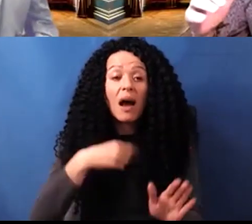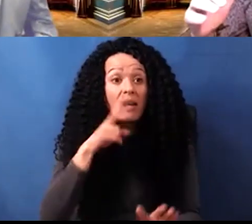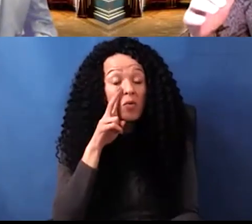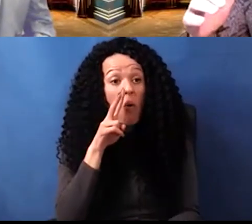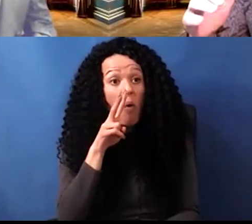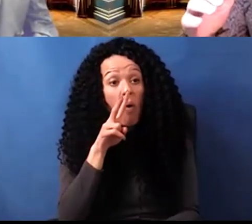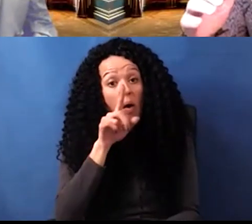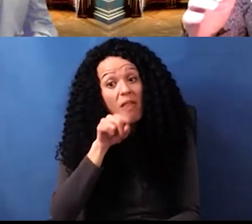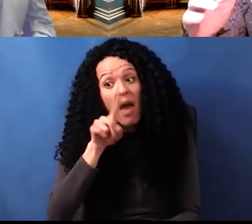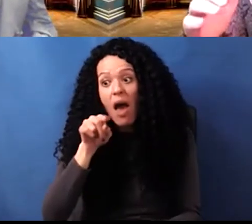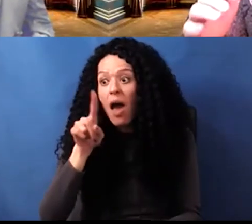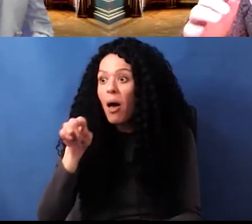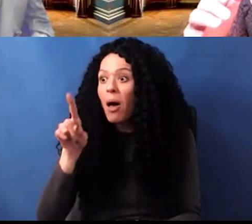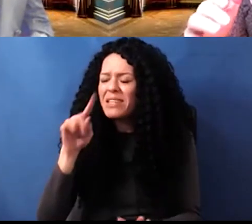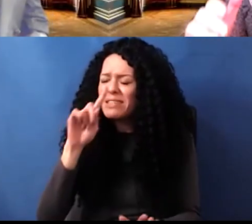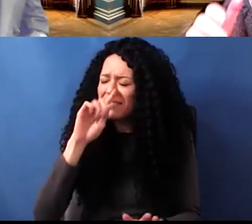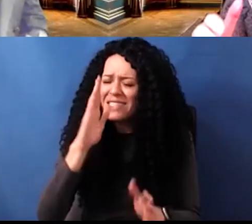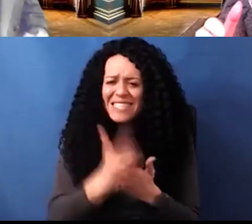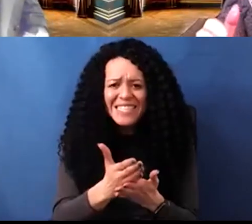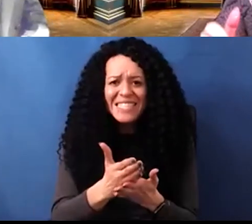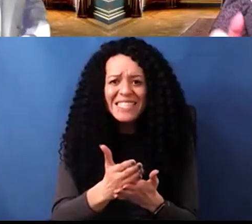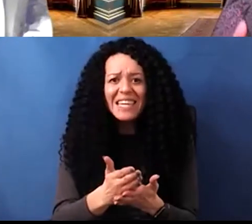saw them